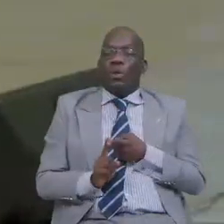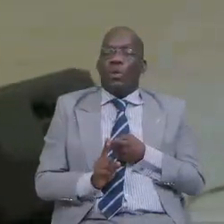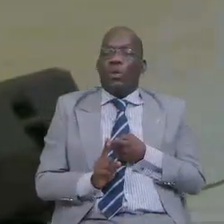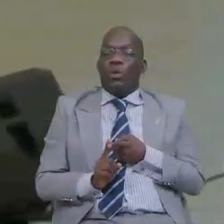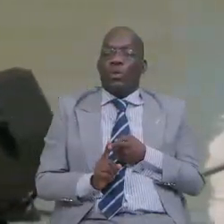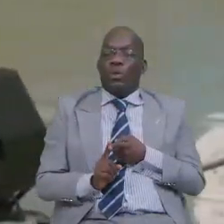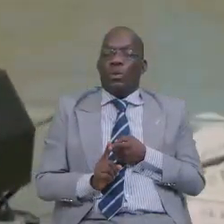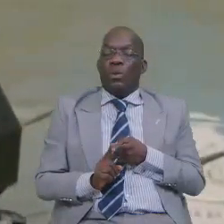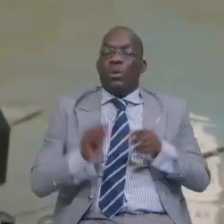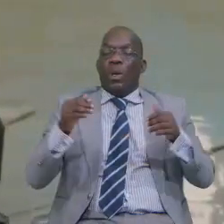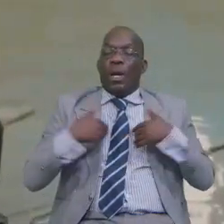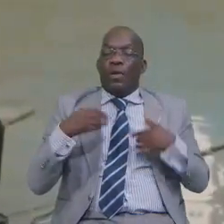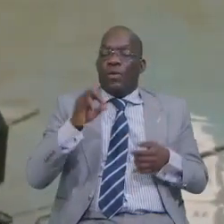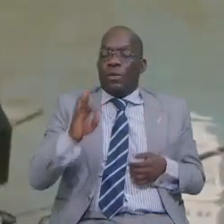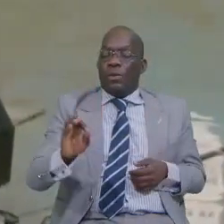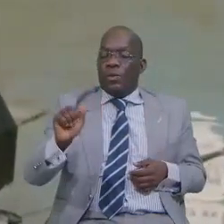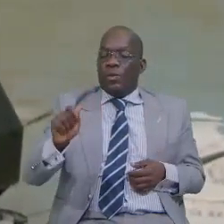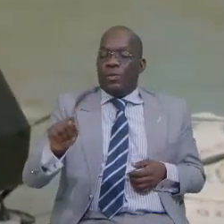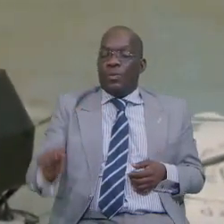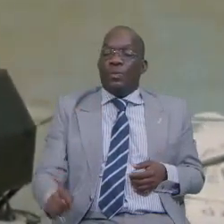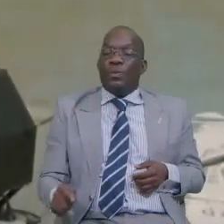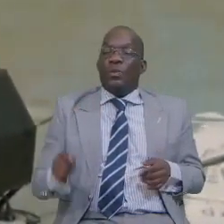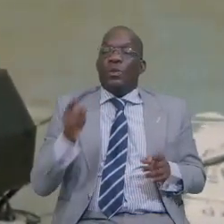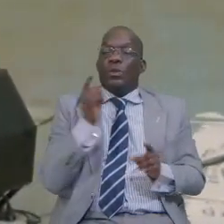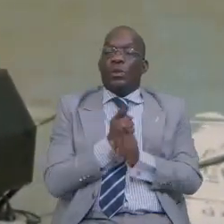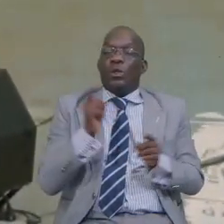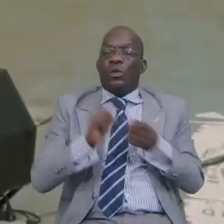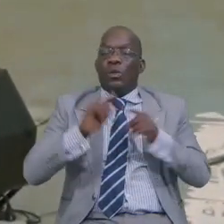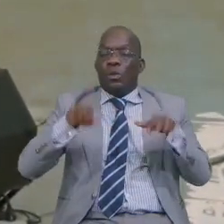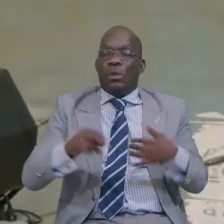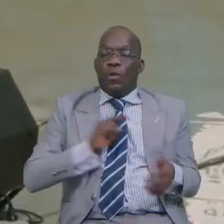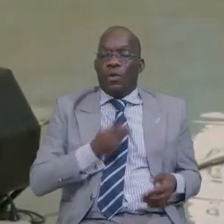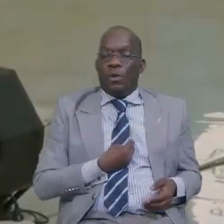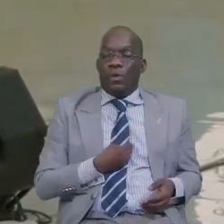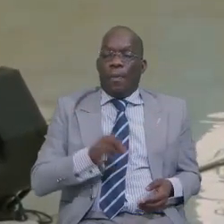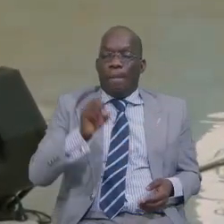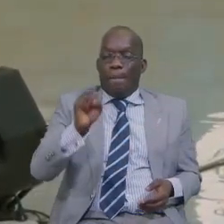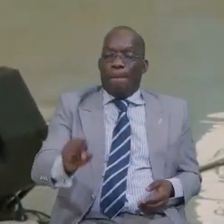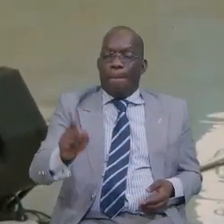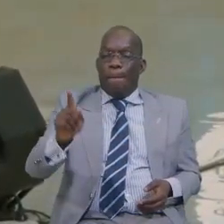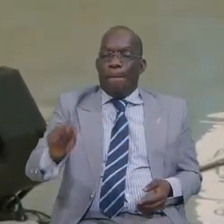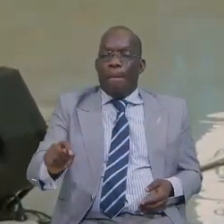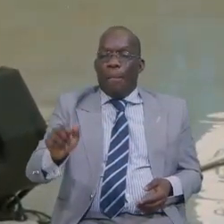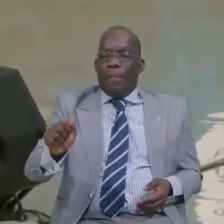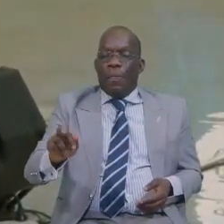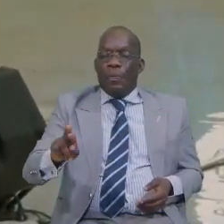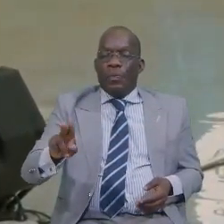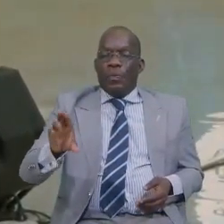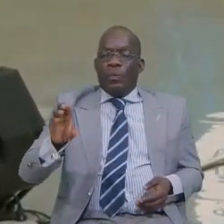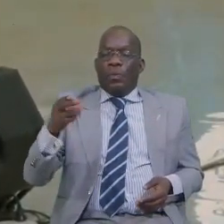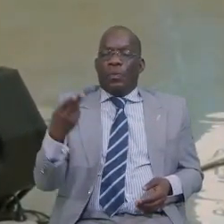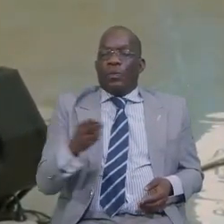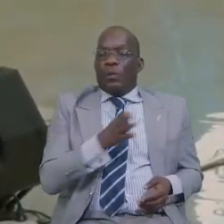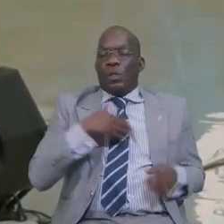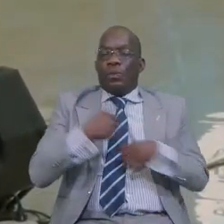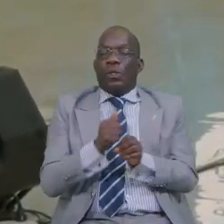more cholesterol. All it does is to give us starch. And it makes our